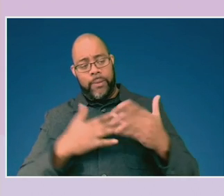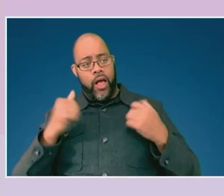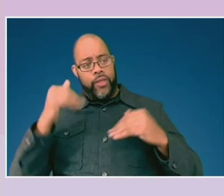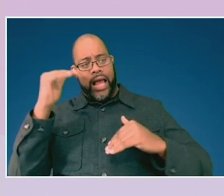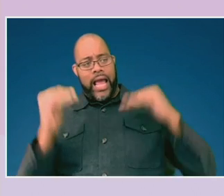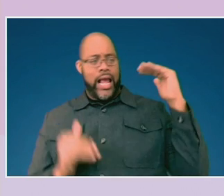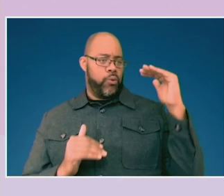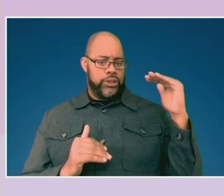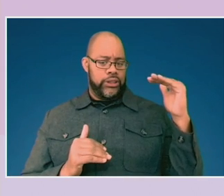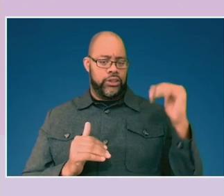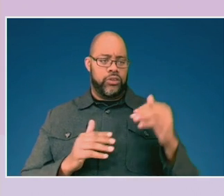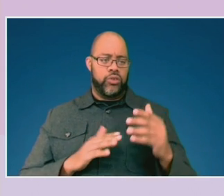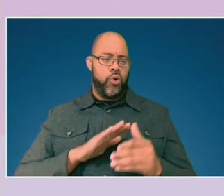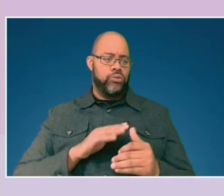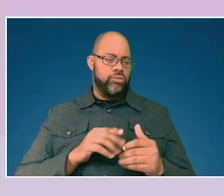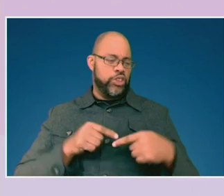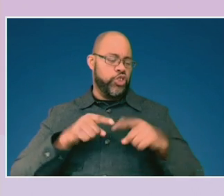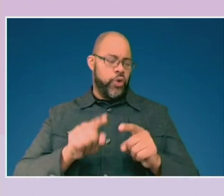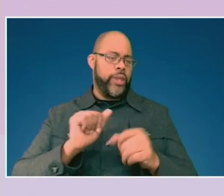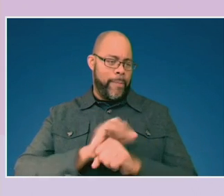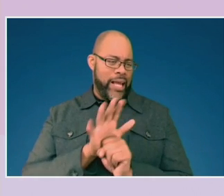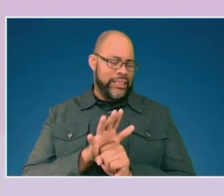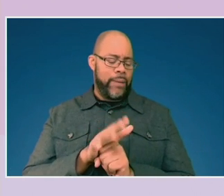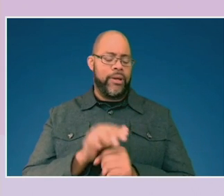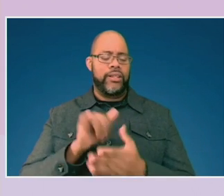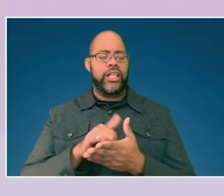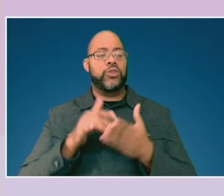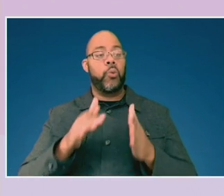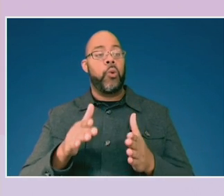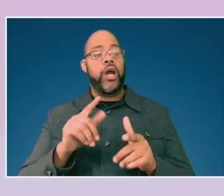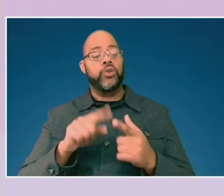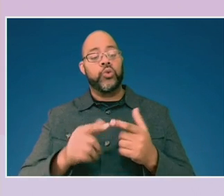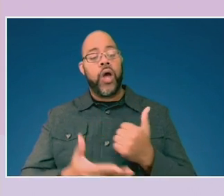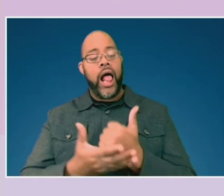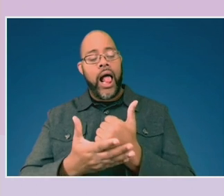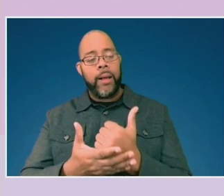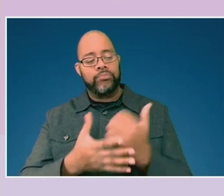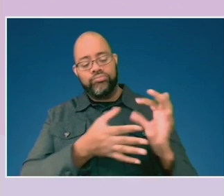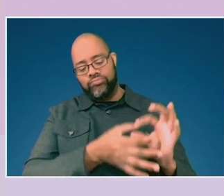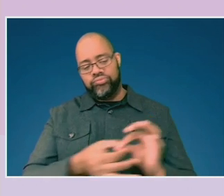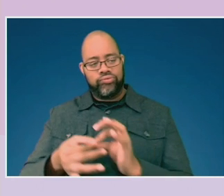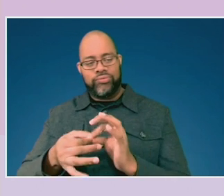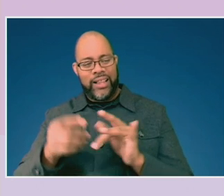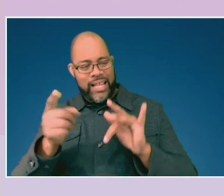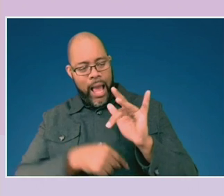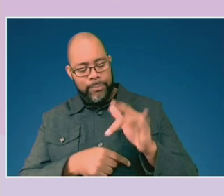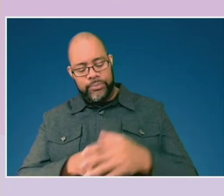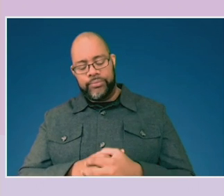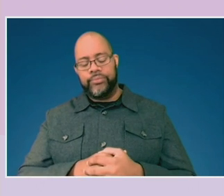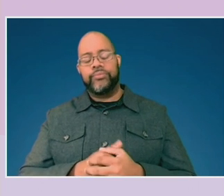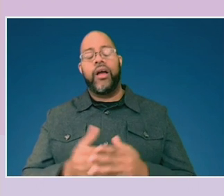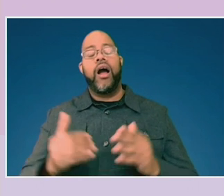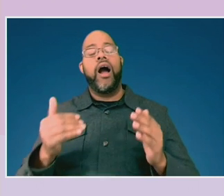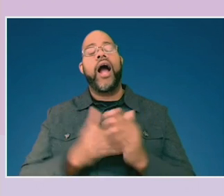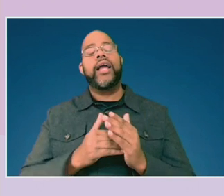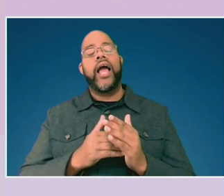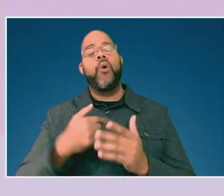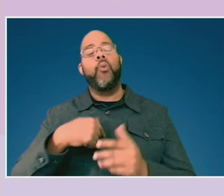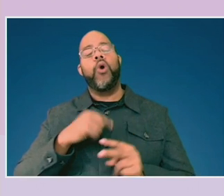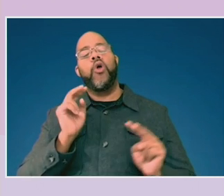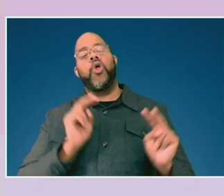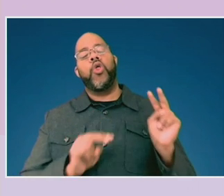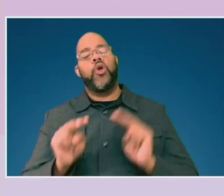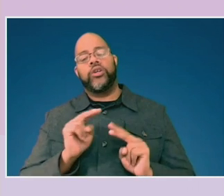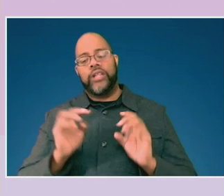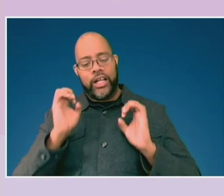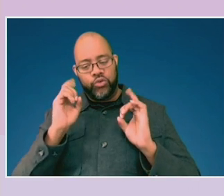throughout the pandemic. And this is a way to help bridge those gaps. We looked at the